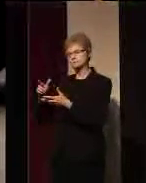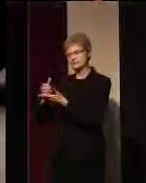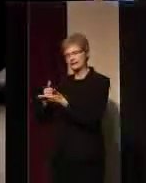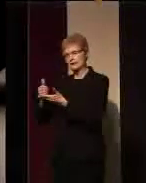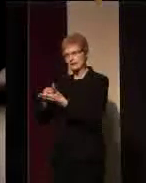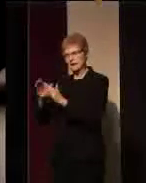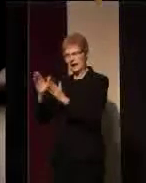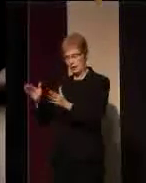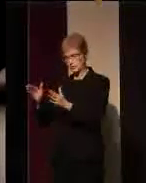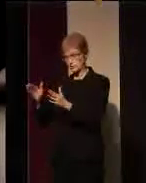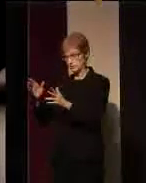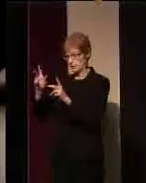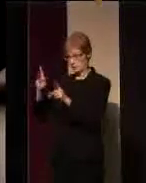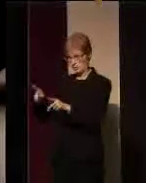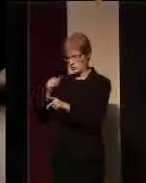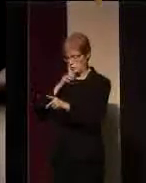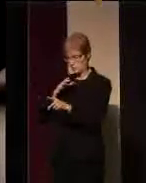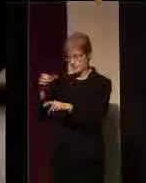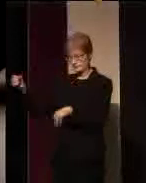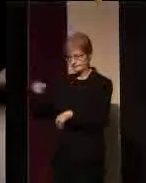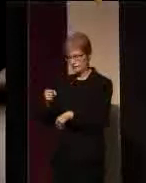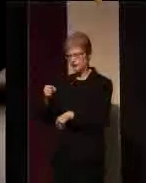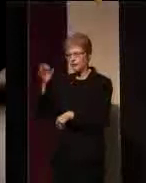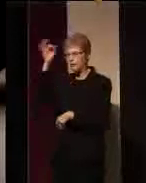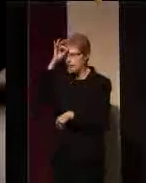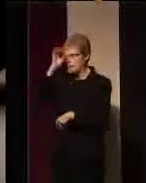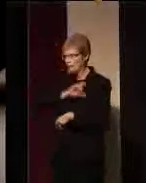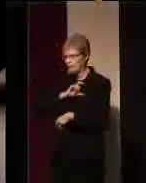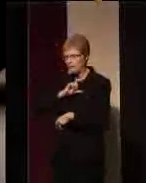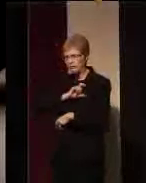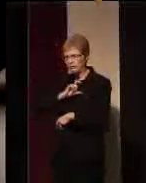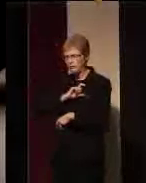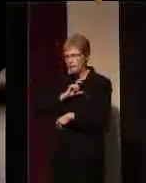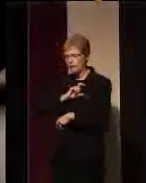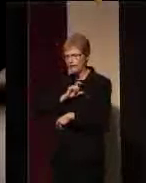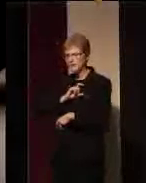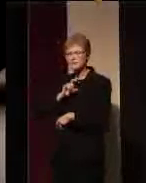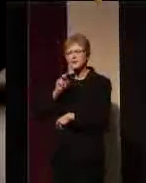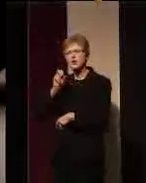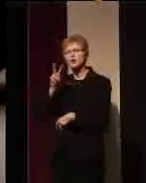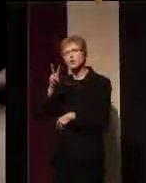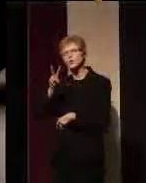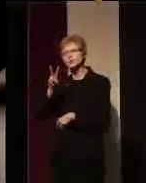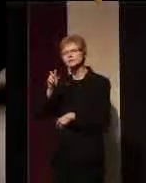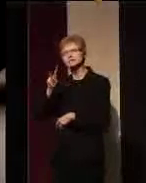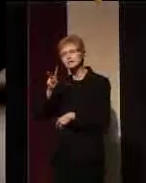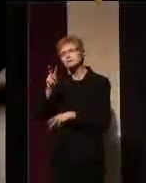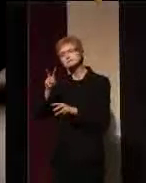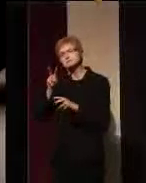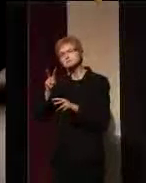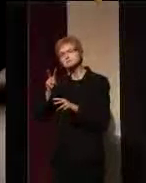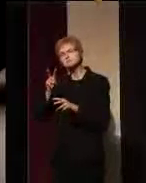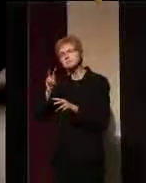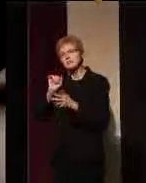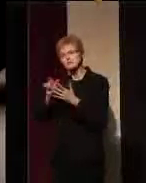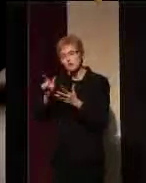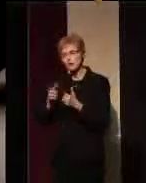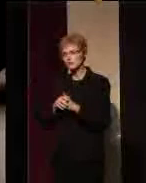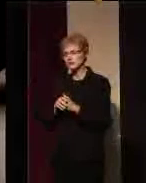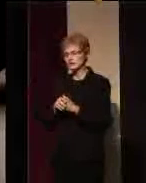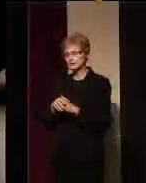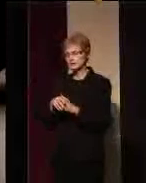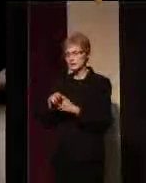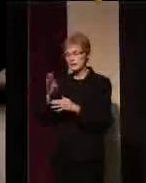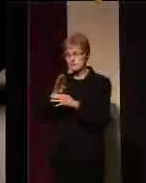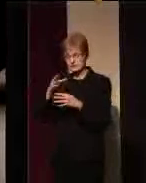in a resident from there. She didn't know anything about law enforcement other than what she might have seen on the news. She was African-American. I brought in a business owner,